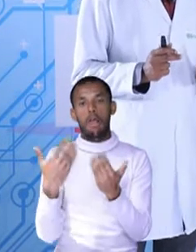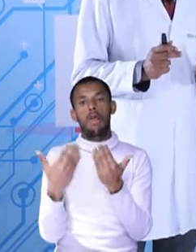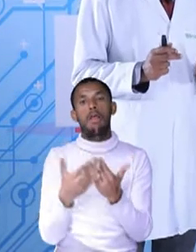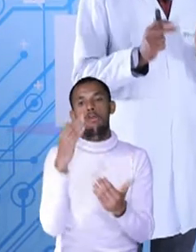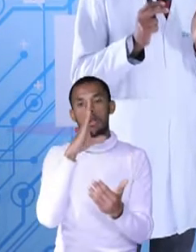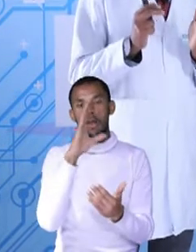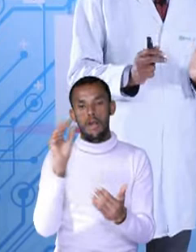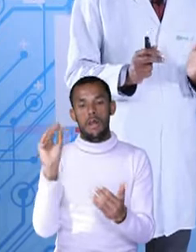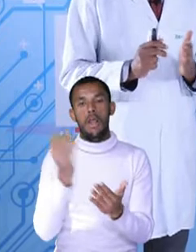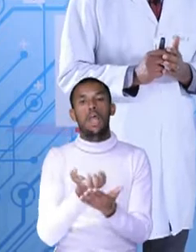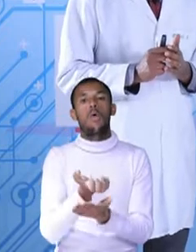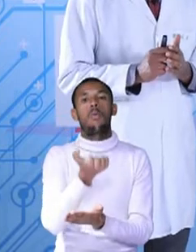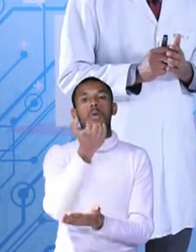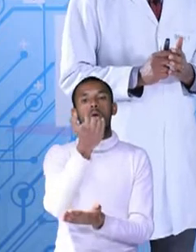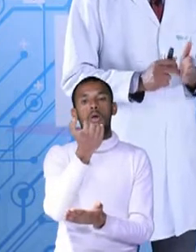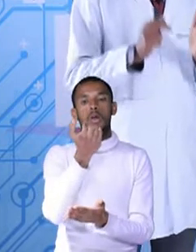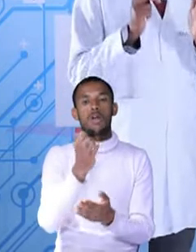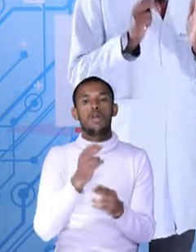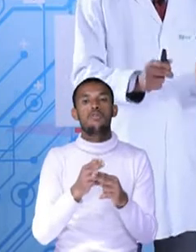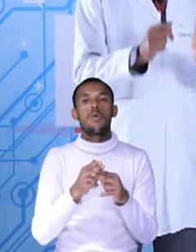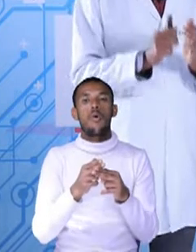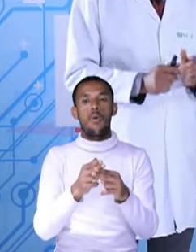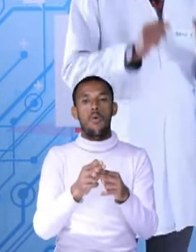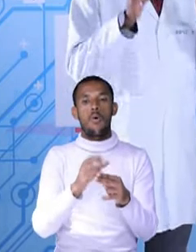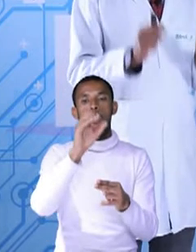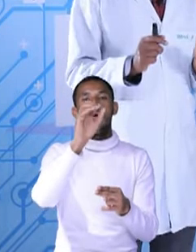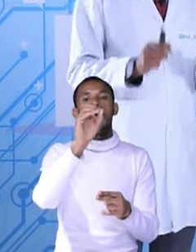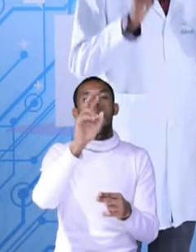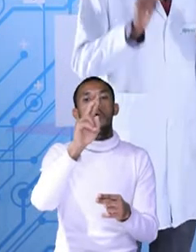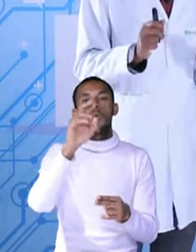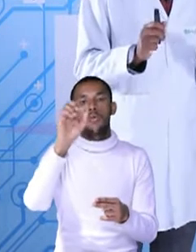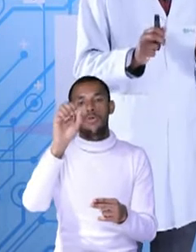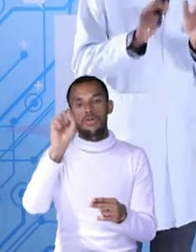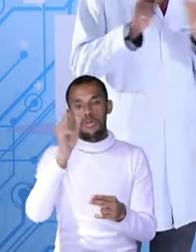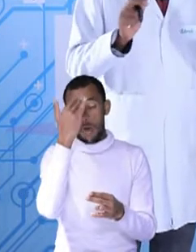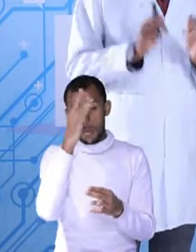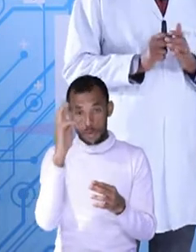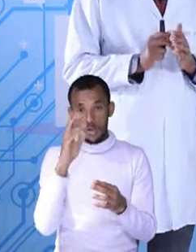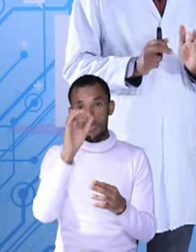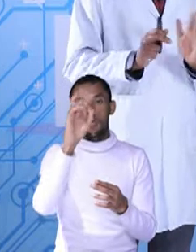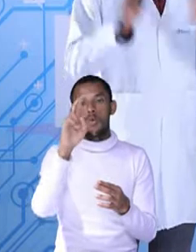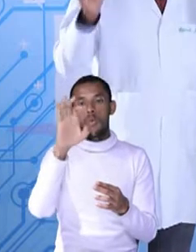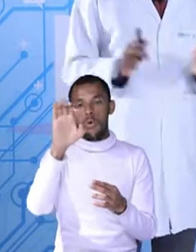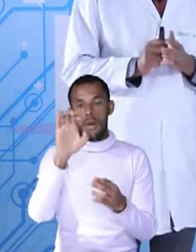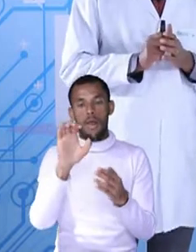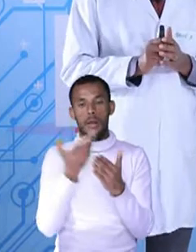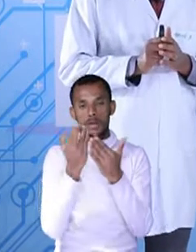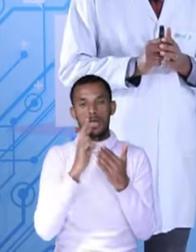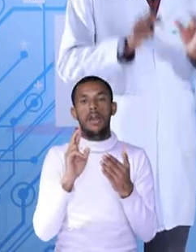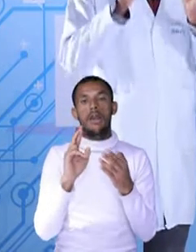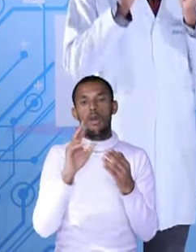easily and economically is called ores. Why? Because all elements are not easily